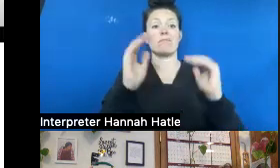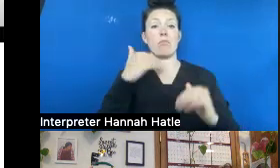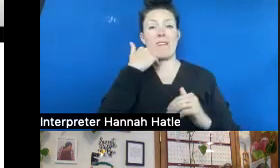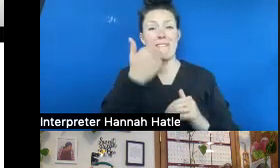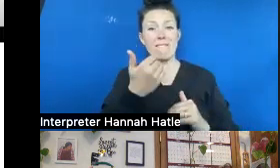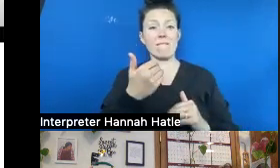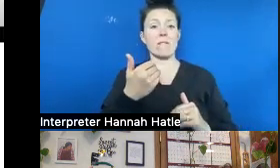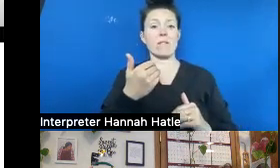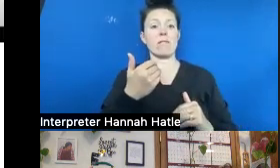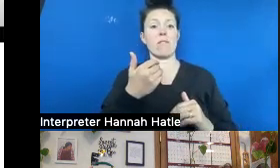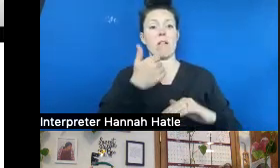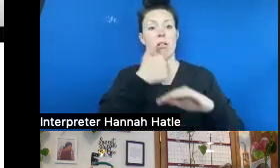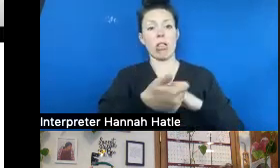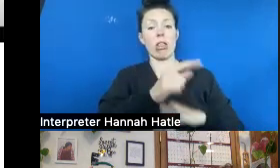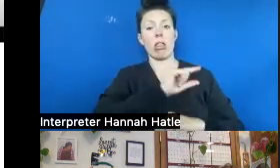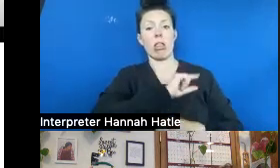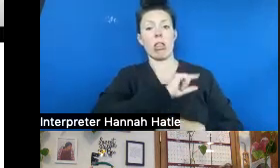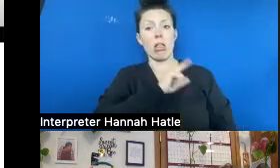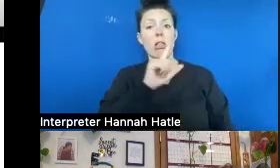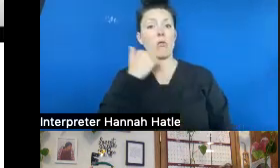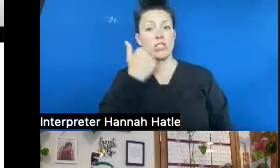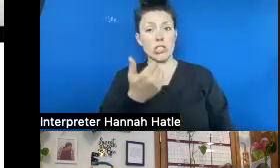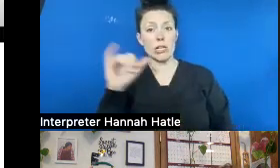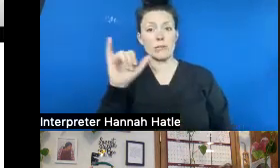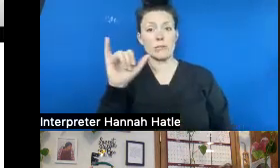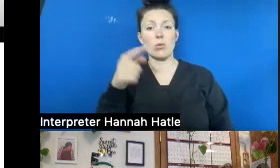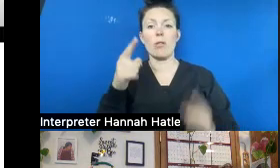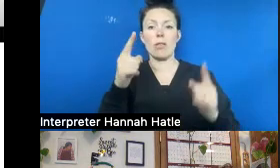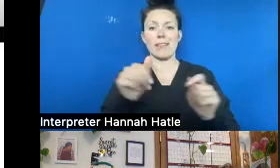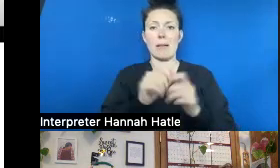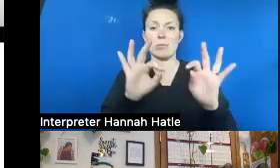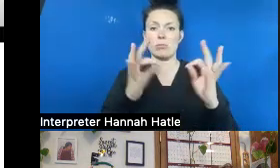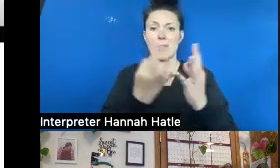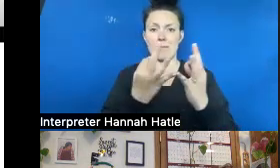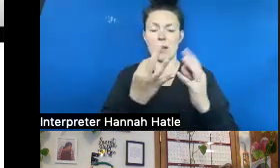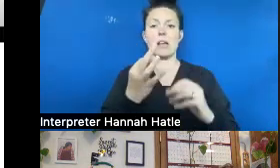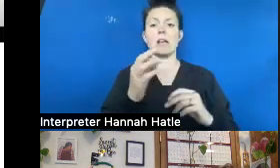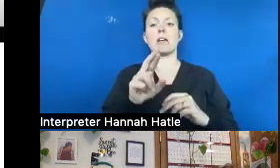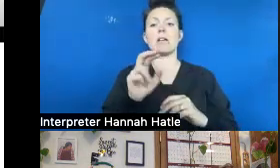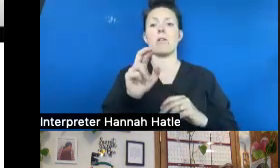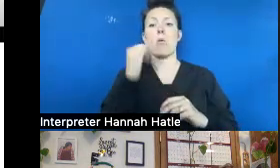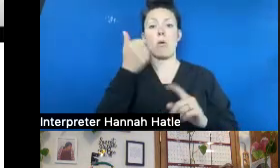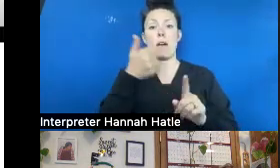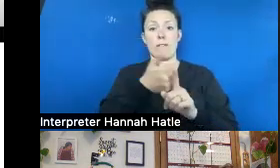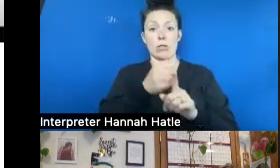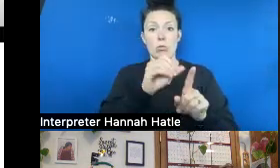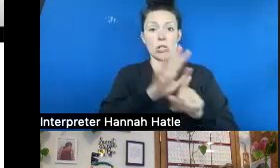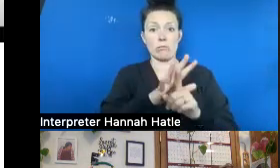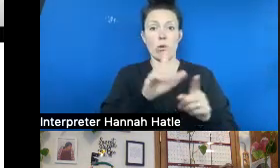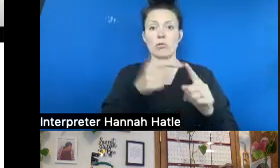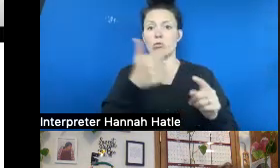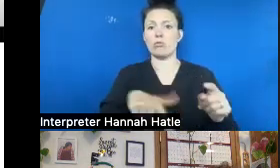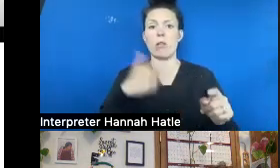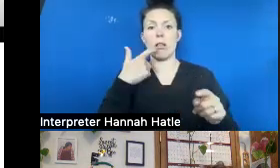real easily happens in a lot of families, but it can happen real easy if you're exposed to any type of